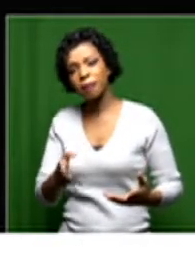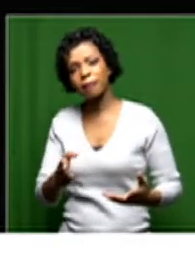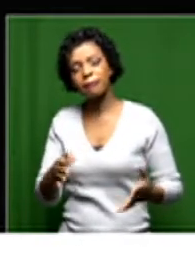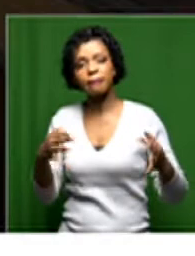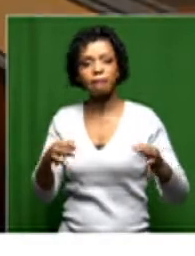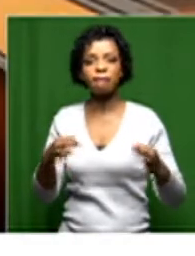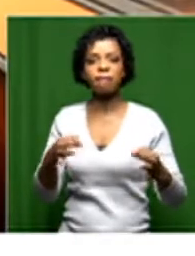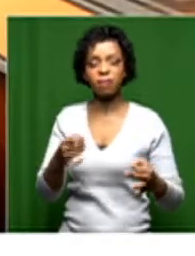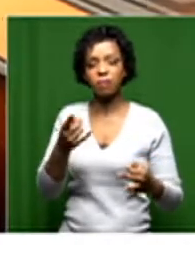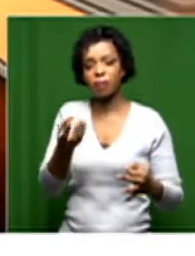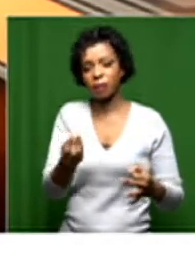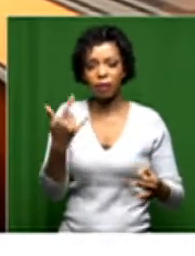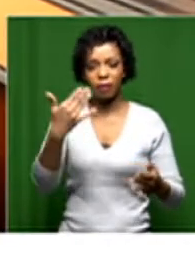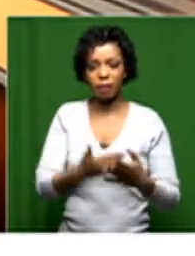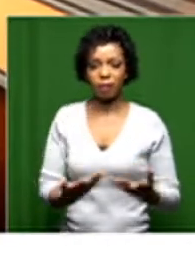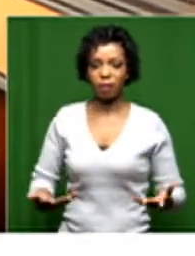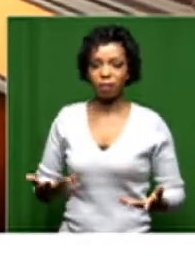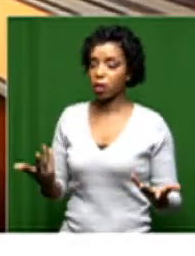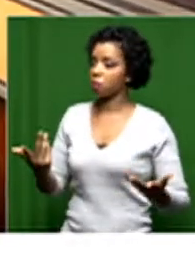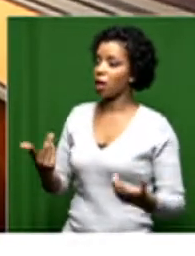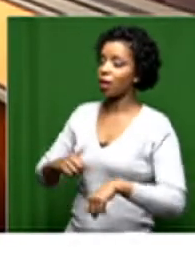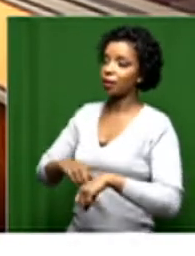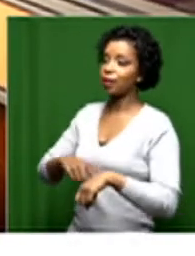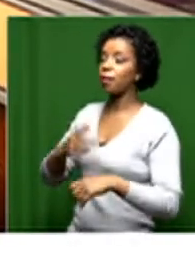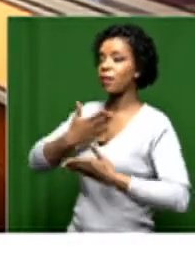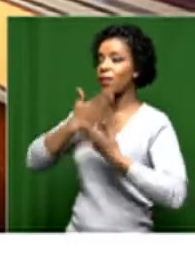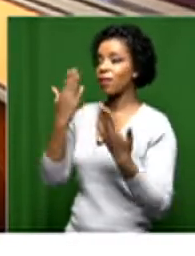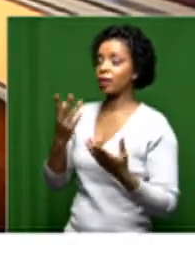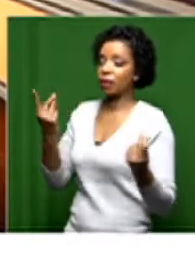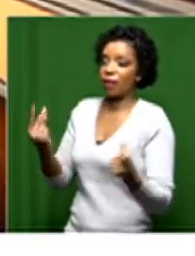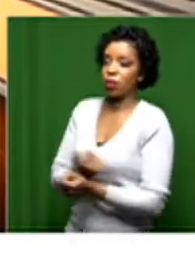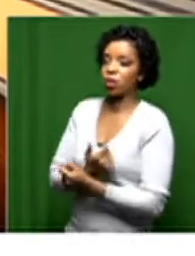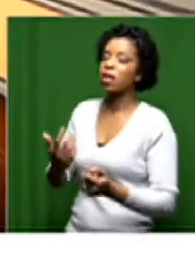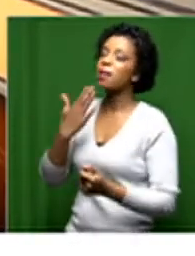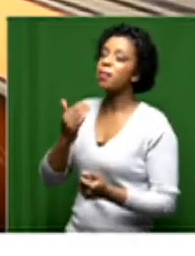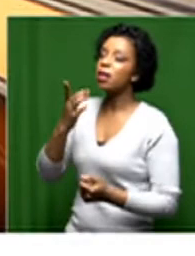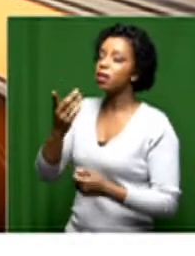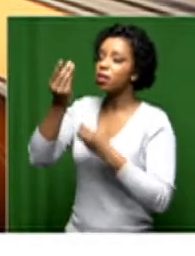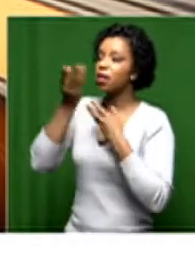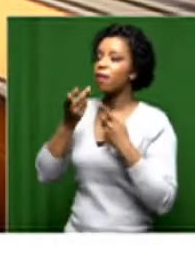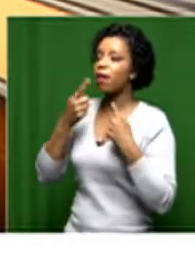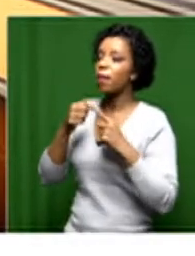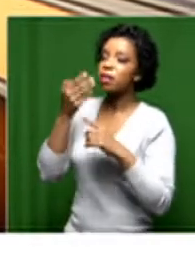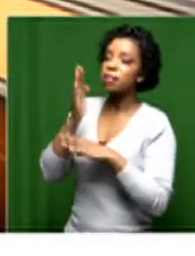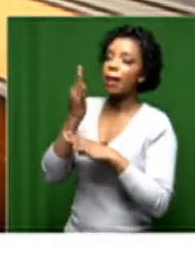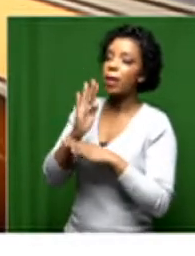that we're out of time, Mpho. Yeah, we're out of time, unfortunately. But please remind us again where the exhibition is currently